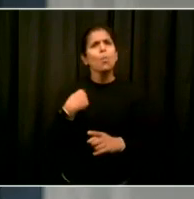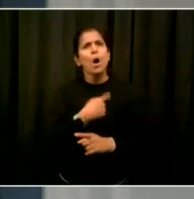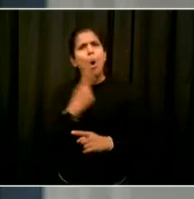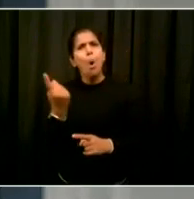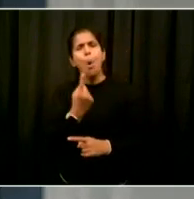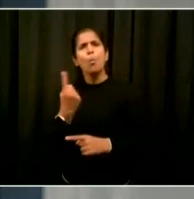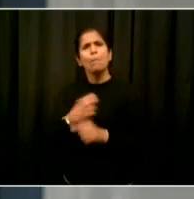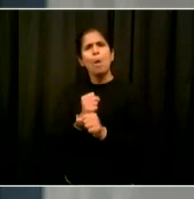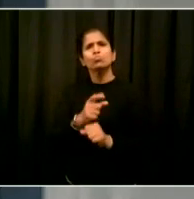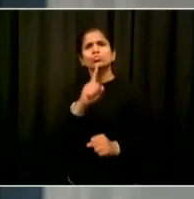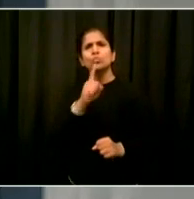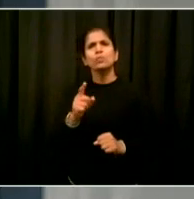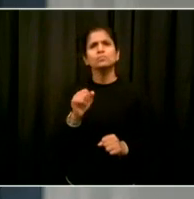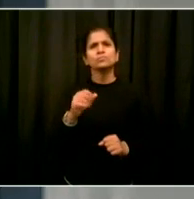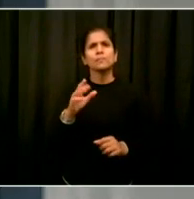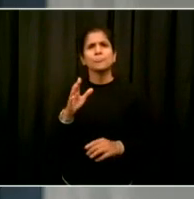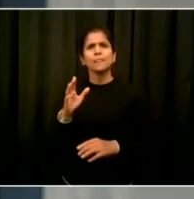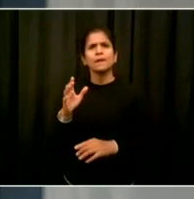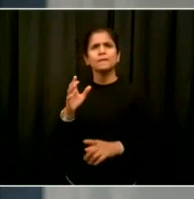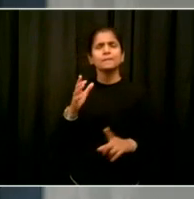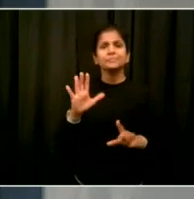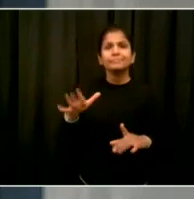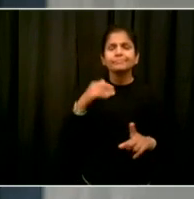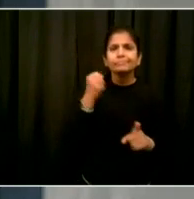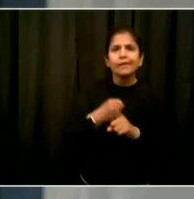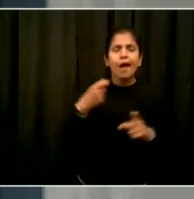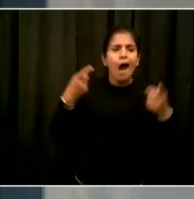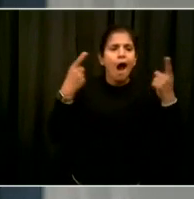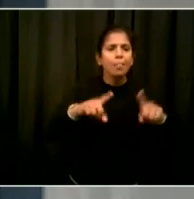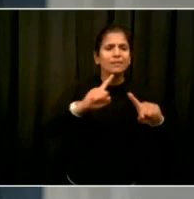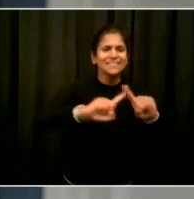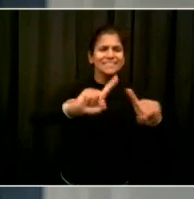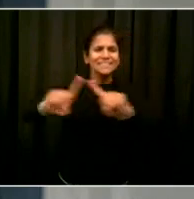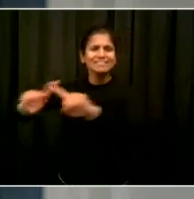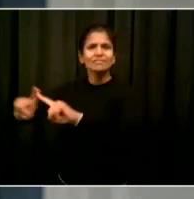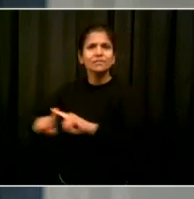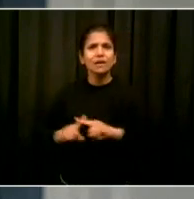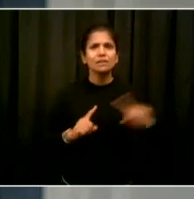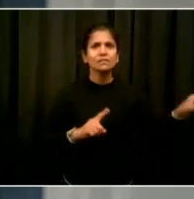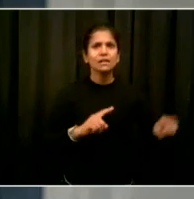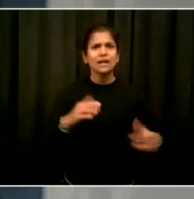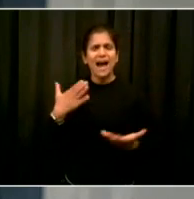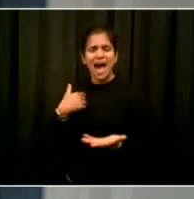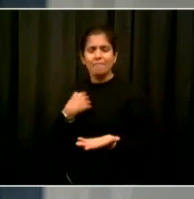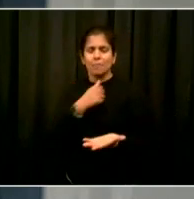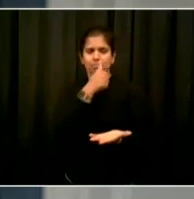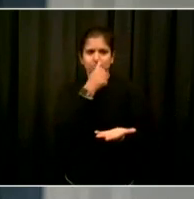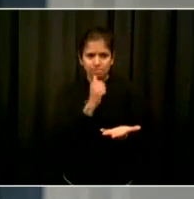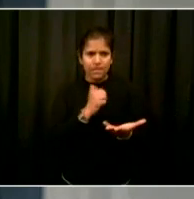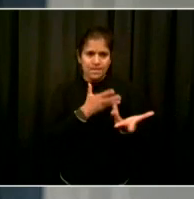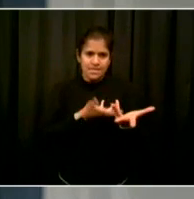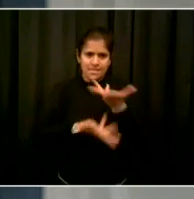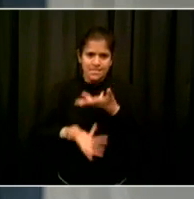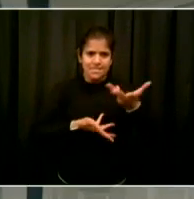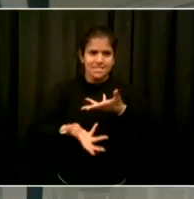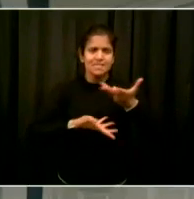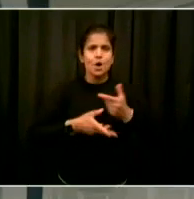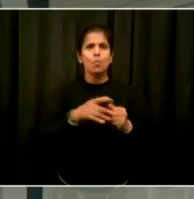nothing but positive hope moving forward in this position that we can do this, and we will, and we will.